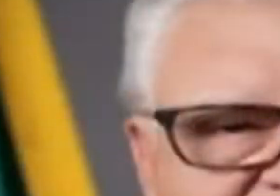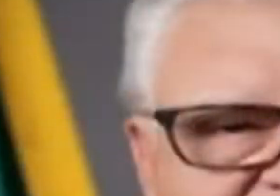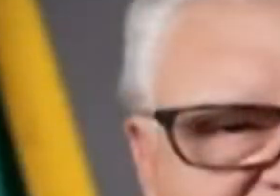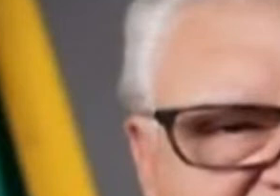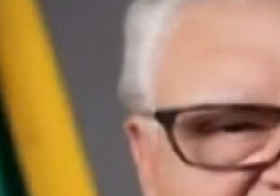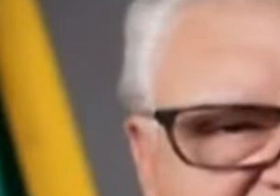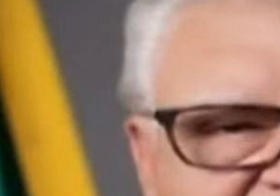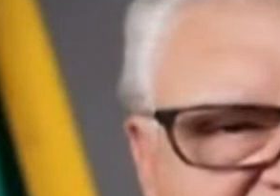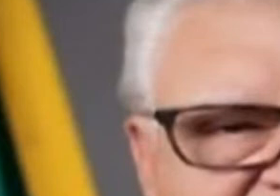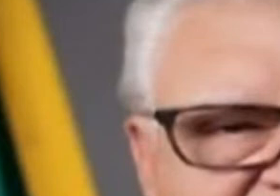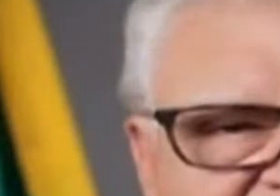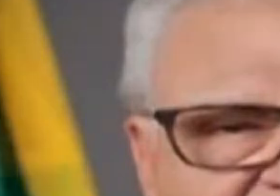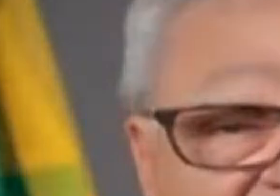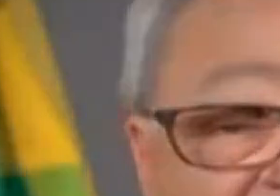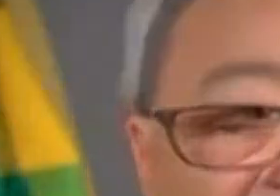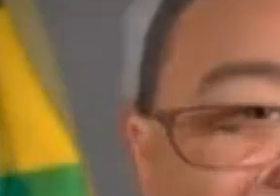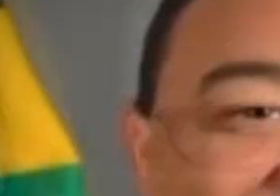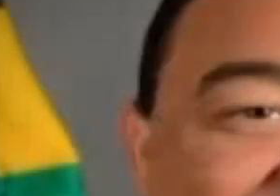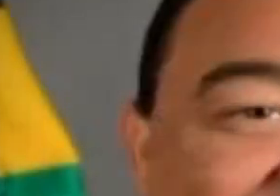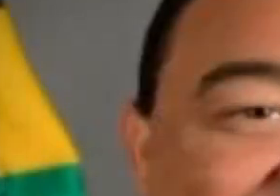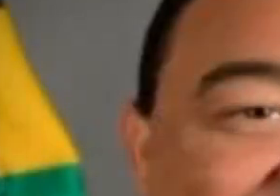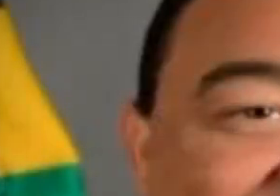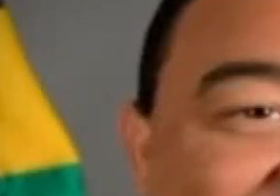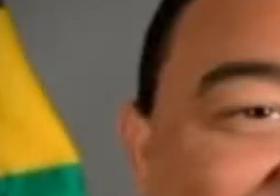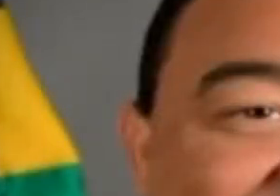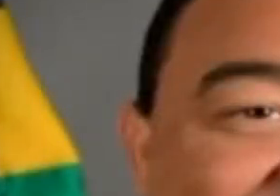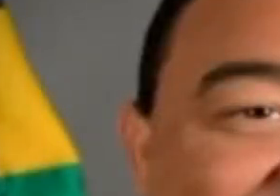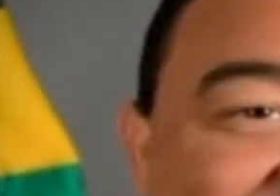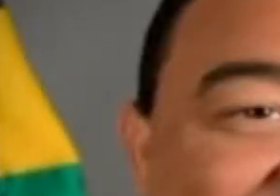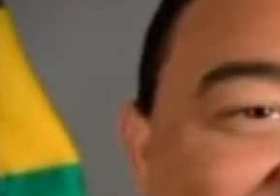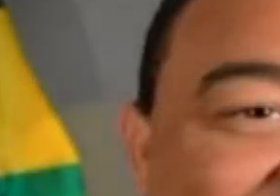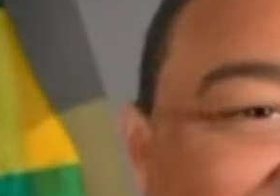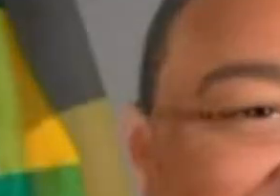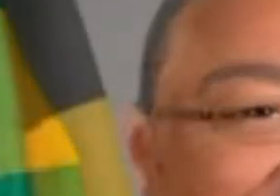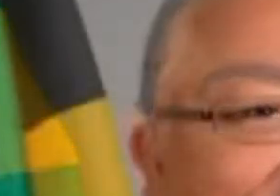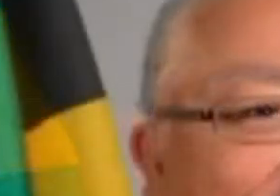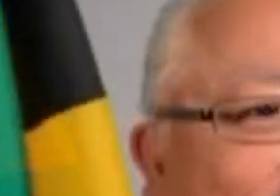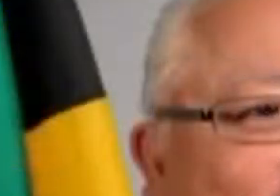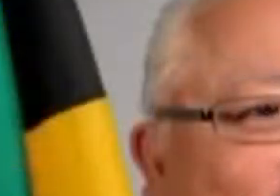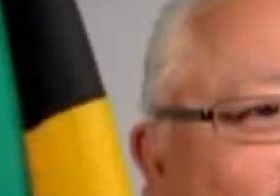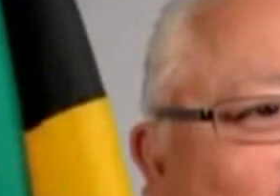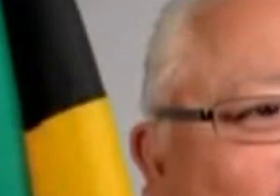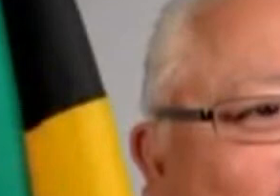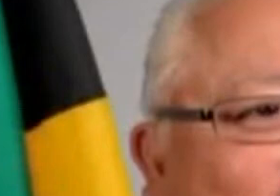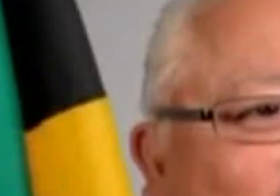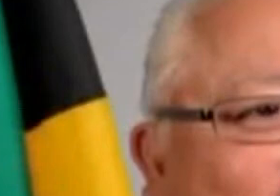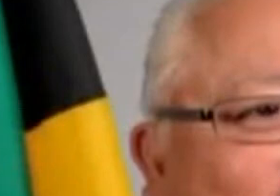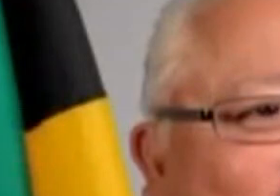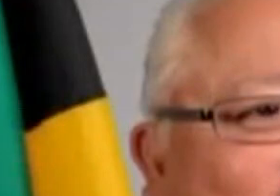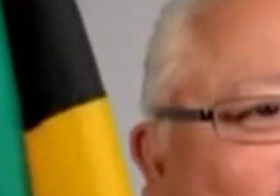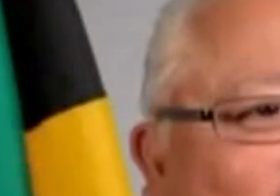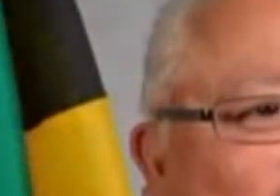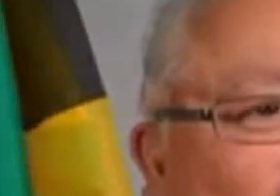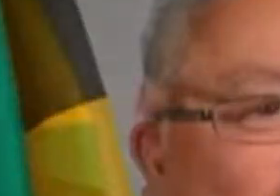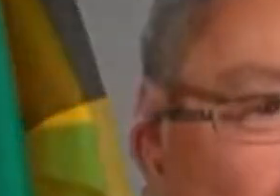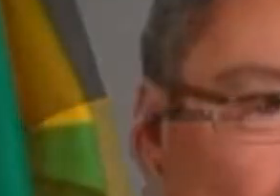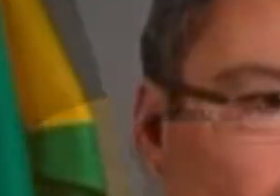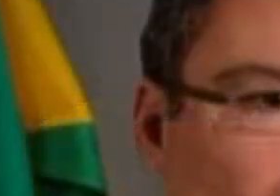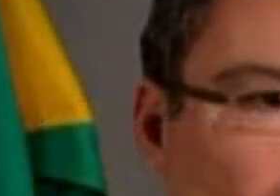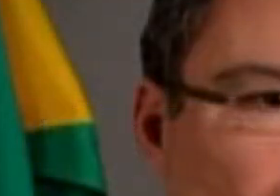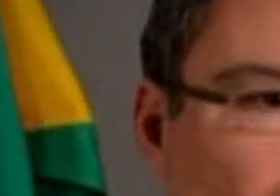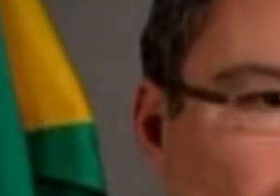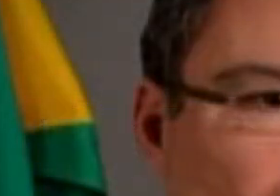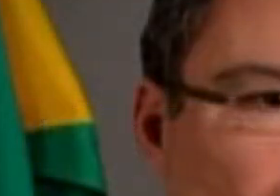4 ministers must be appointed from the Senate, and they may have portfolio responsibilities. The Cabinet ministers